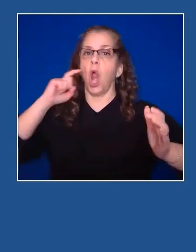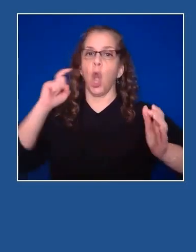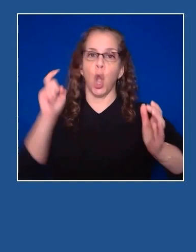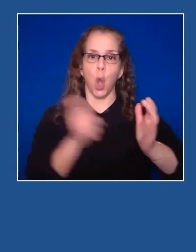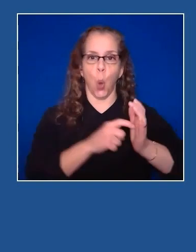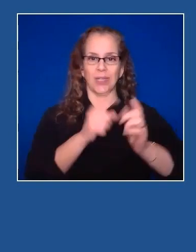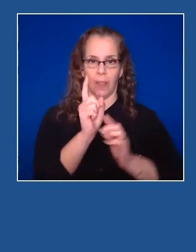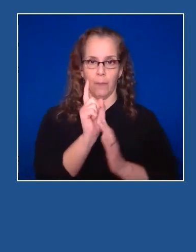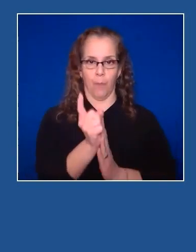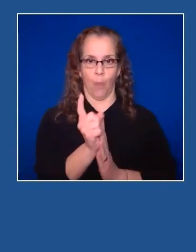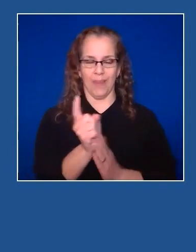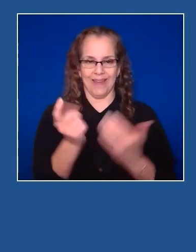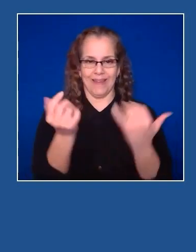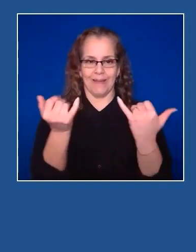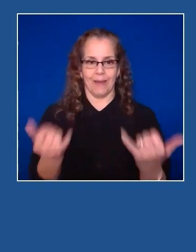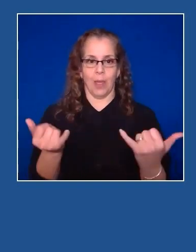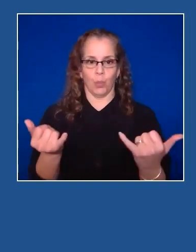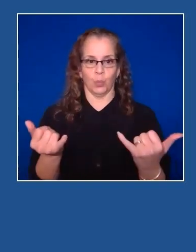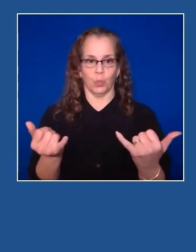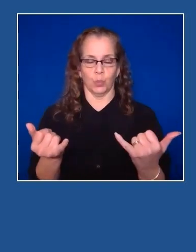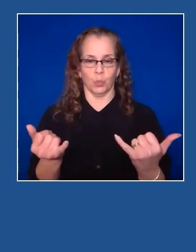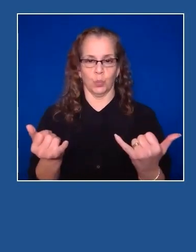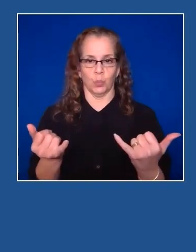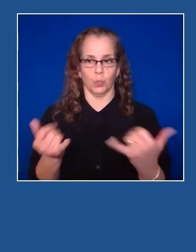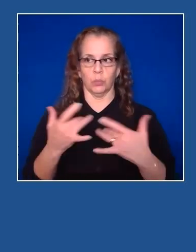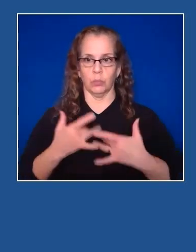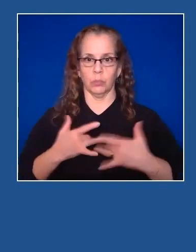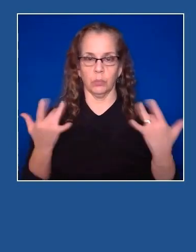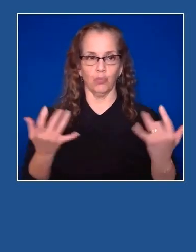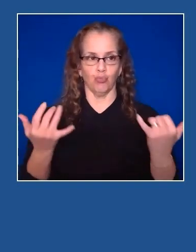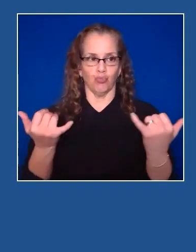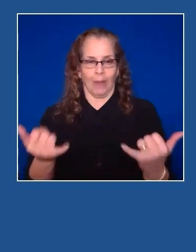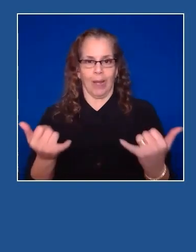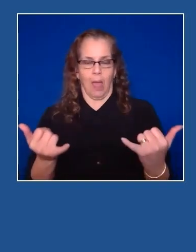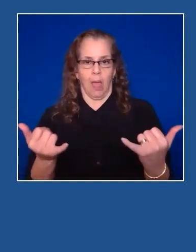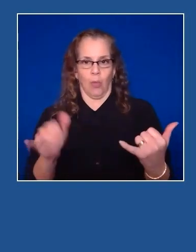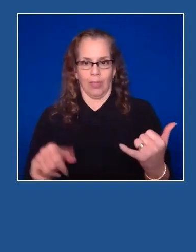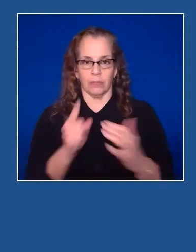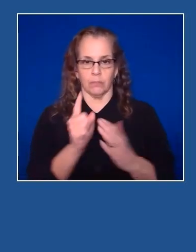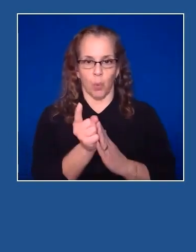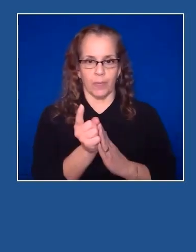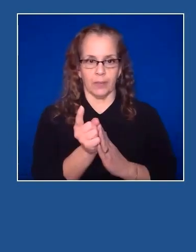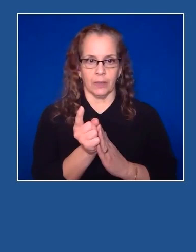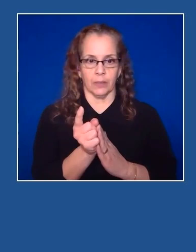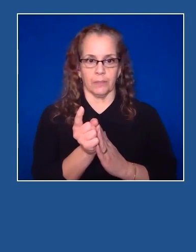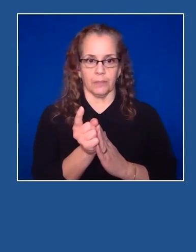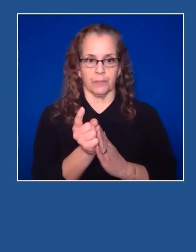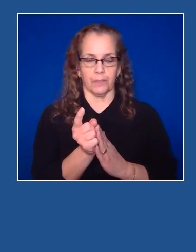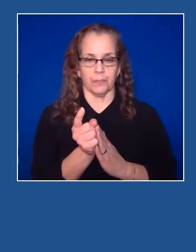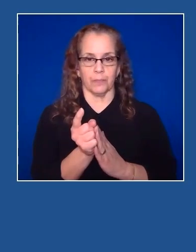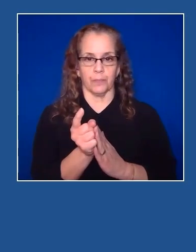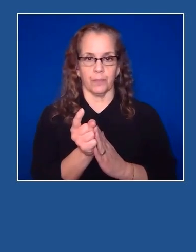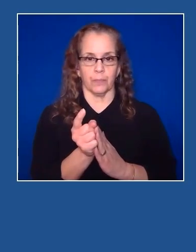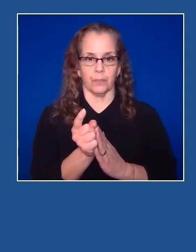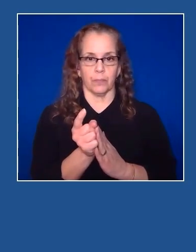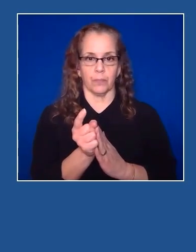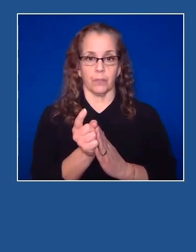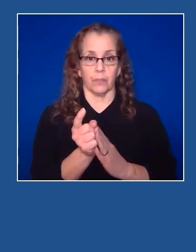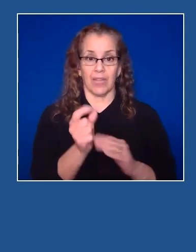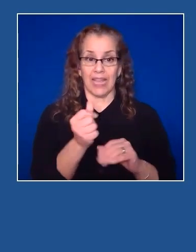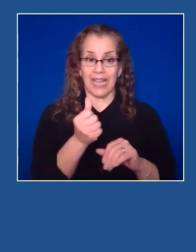now, right? What's going on in this moment? Okay. Is it dangerous right